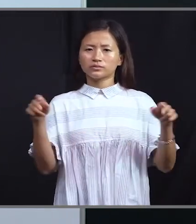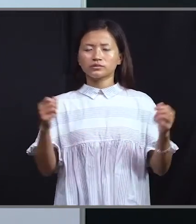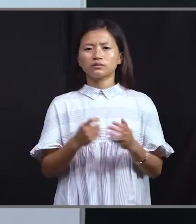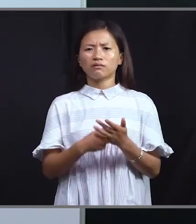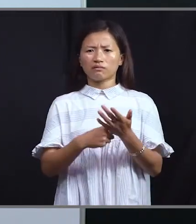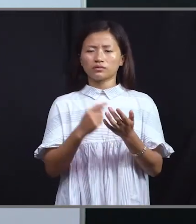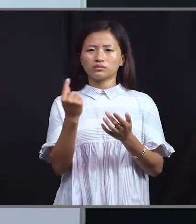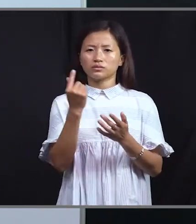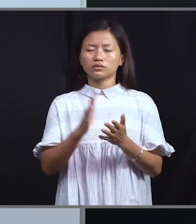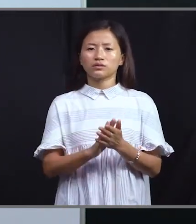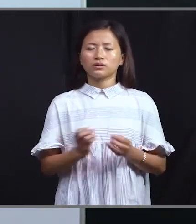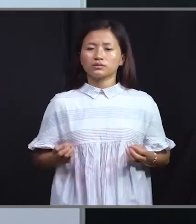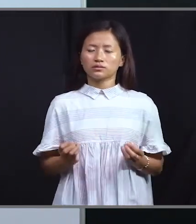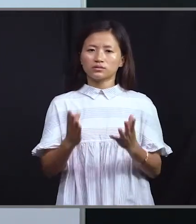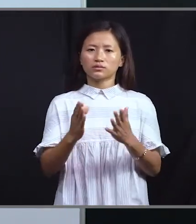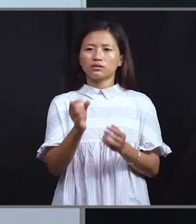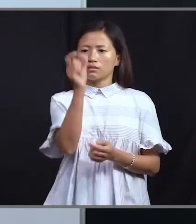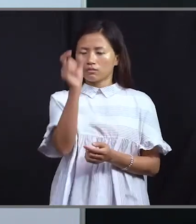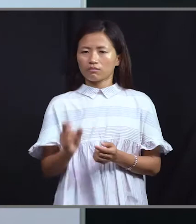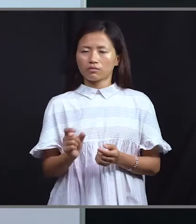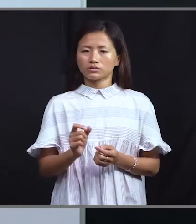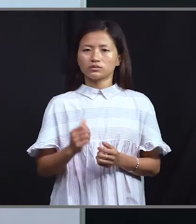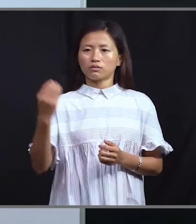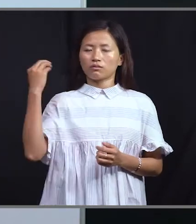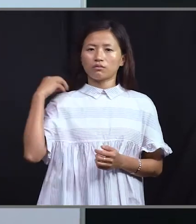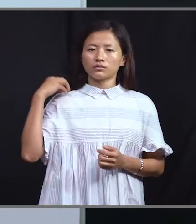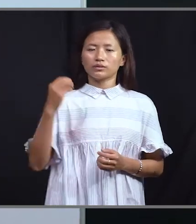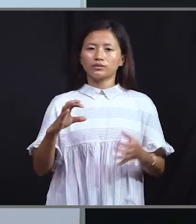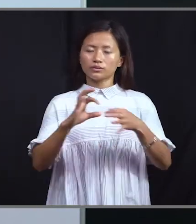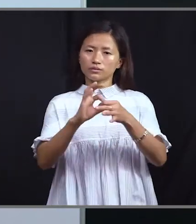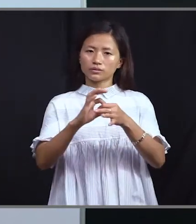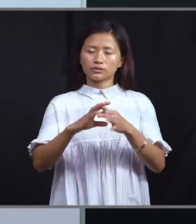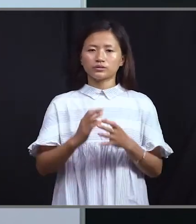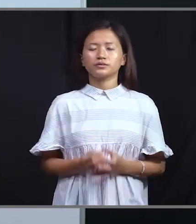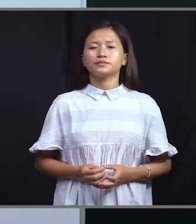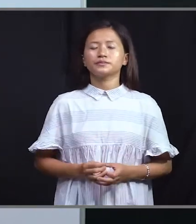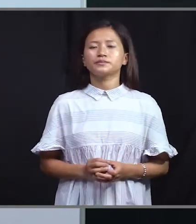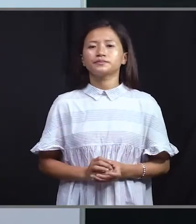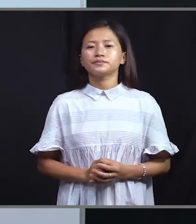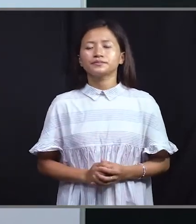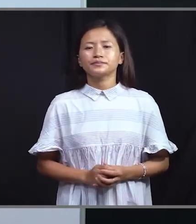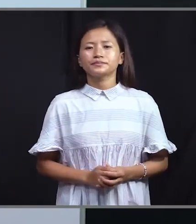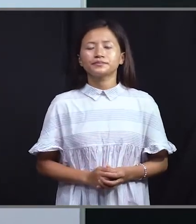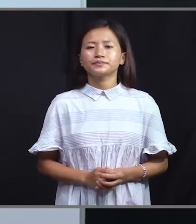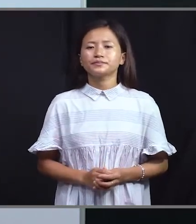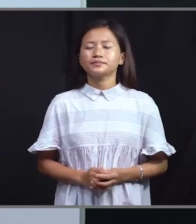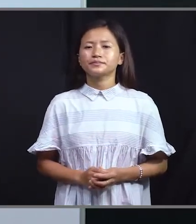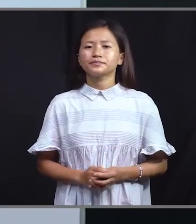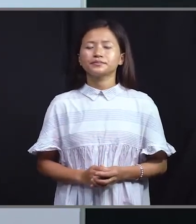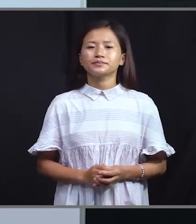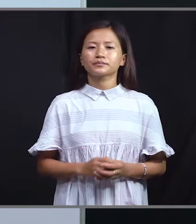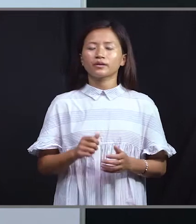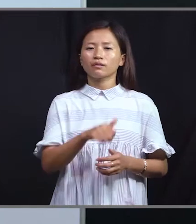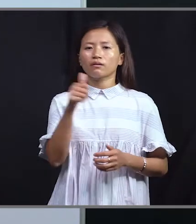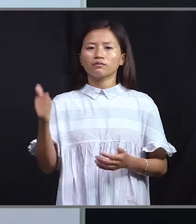resources and establish authority and authority relationship. Bringing together the various resources, that means what?